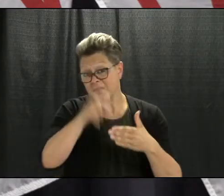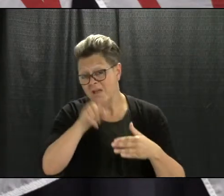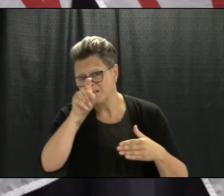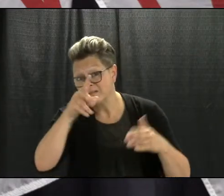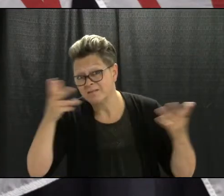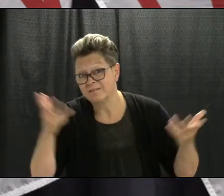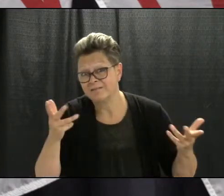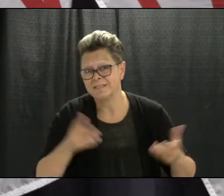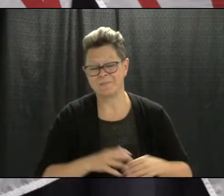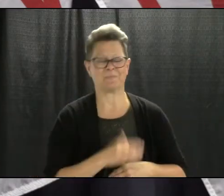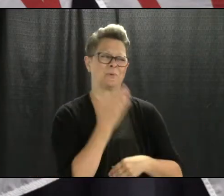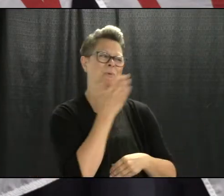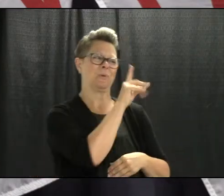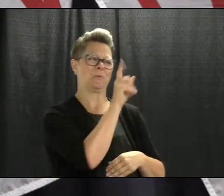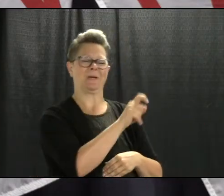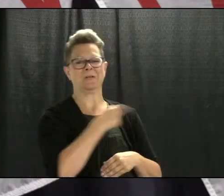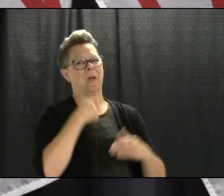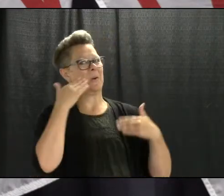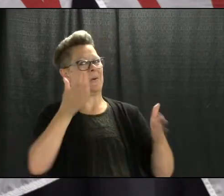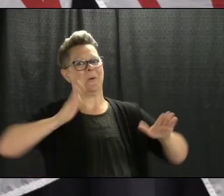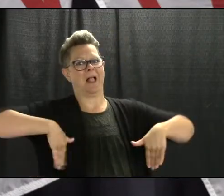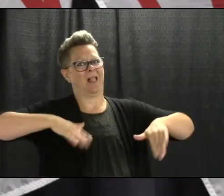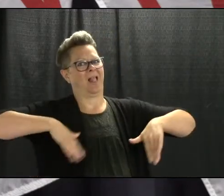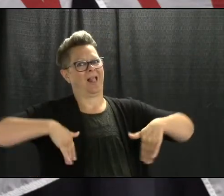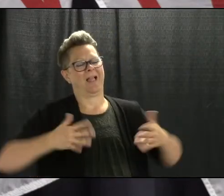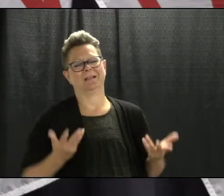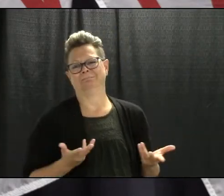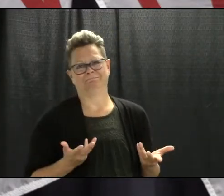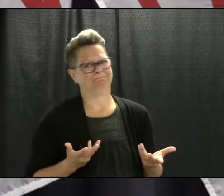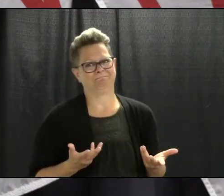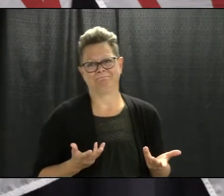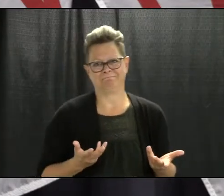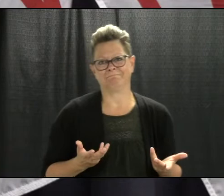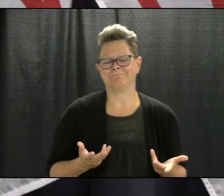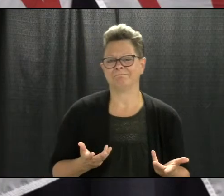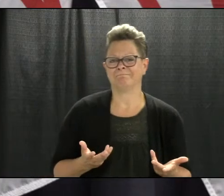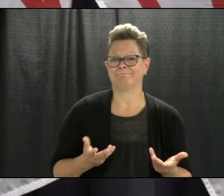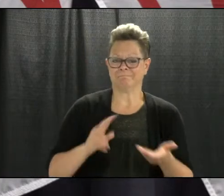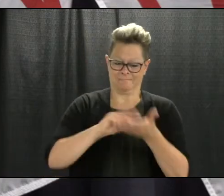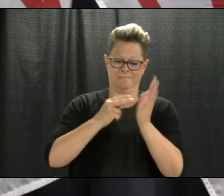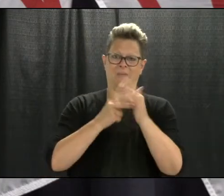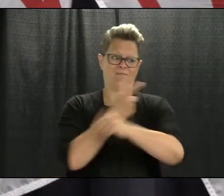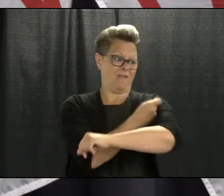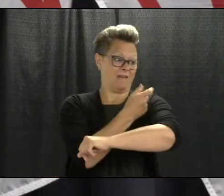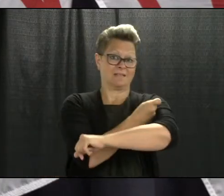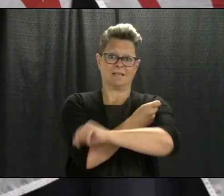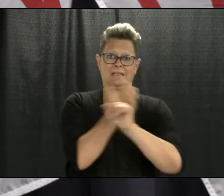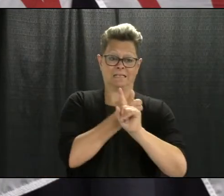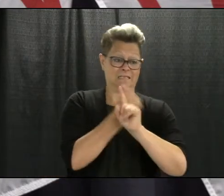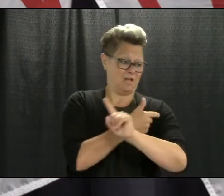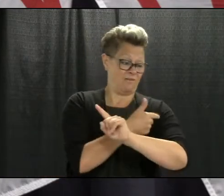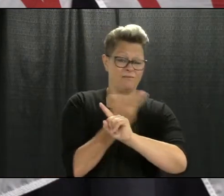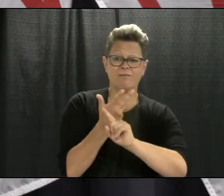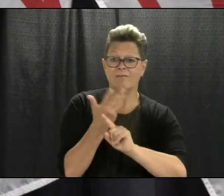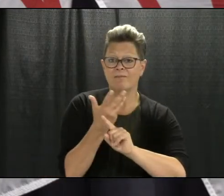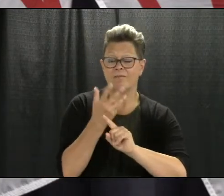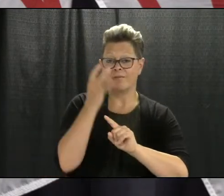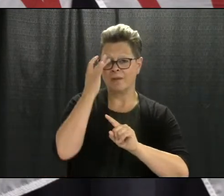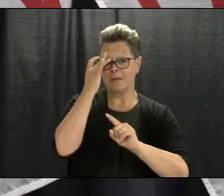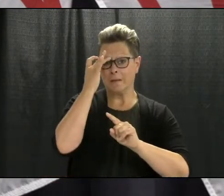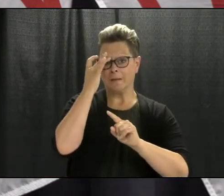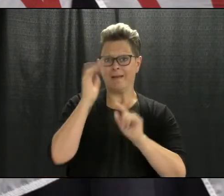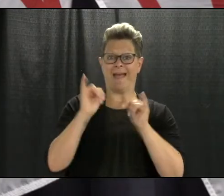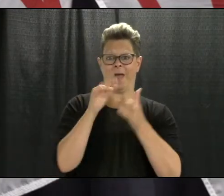out? It's a good question, and I don't know. I mean, with the way the vaccine, you know, the